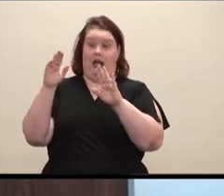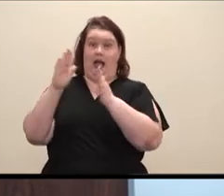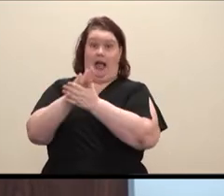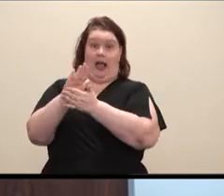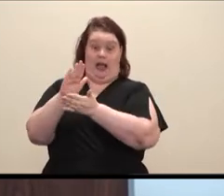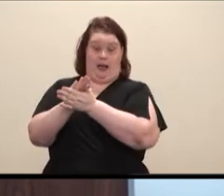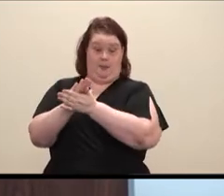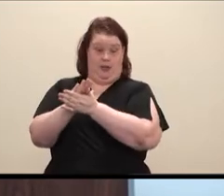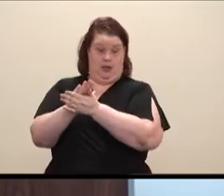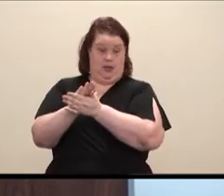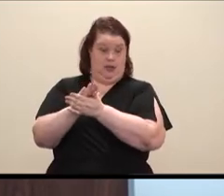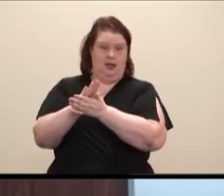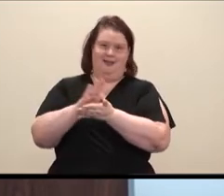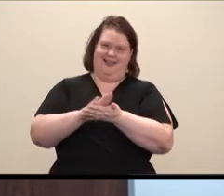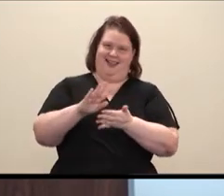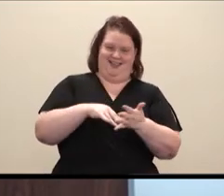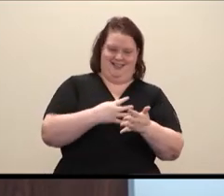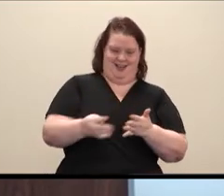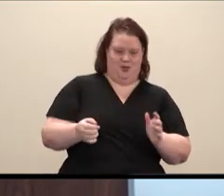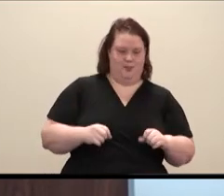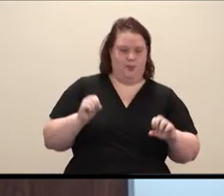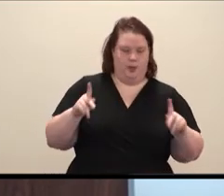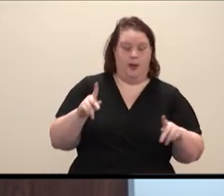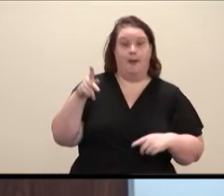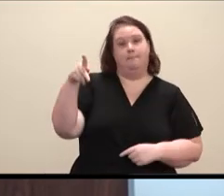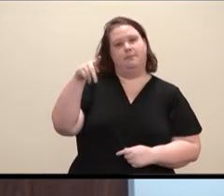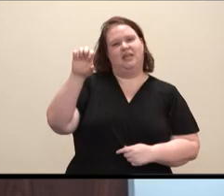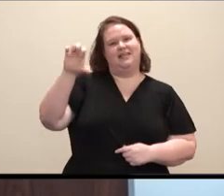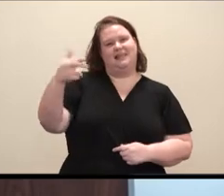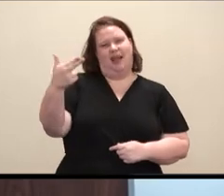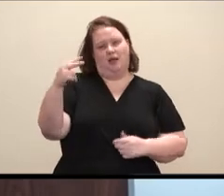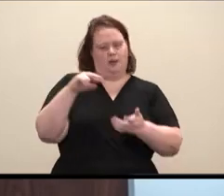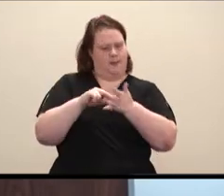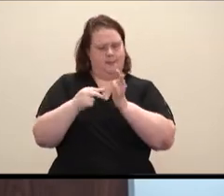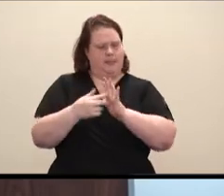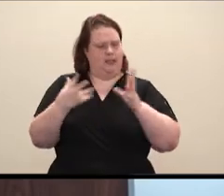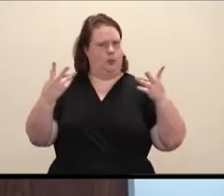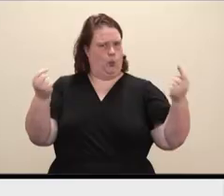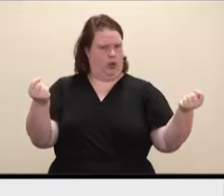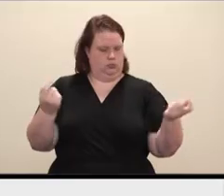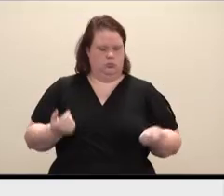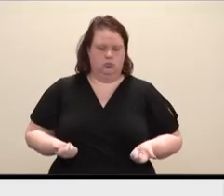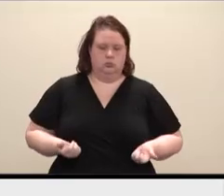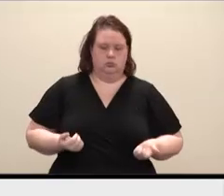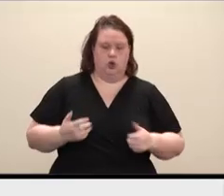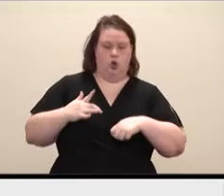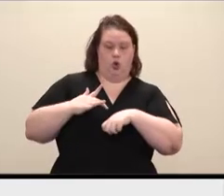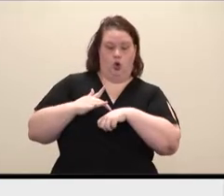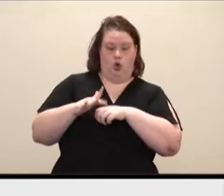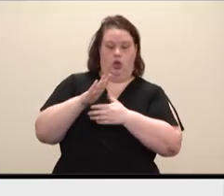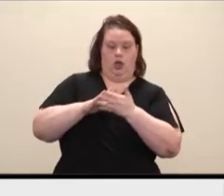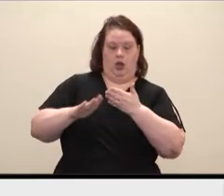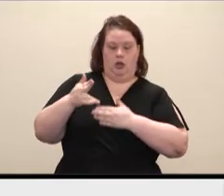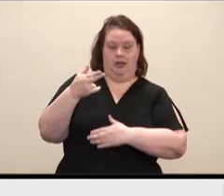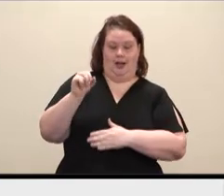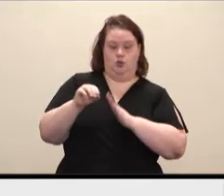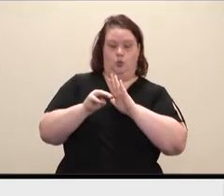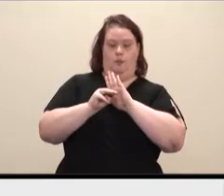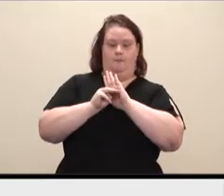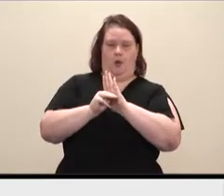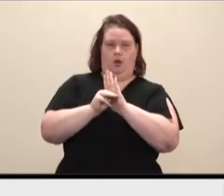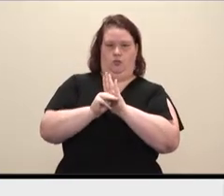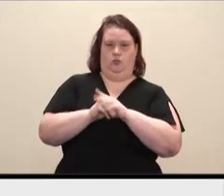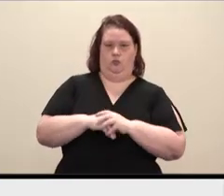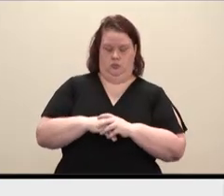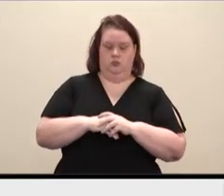This mask is really hard to... Okay, so what is a P-Tech? A P-Tech is an early college high school model